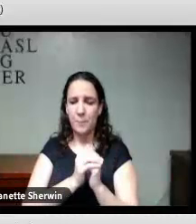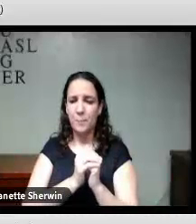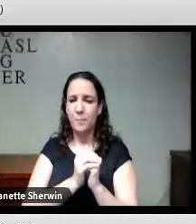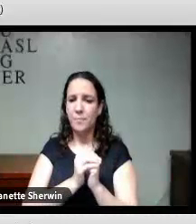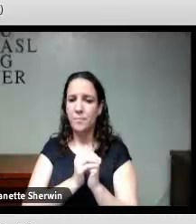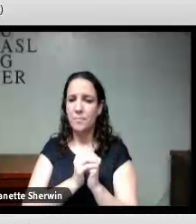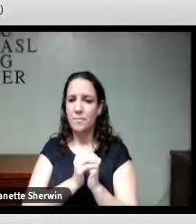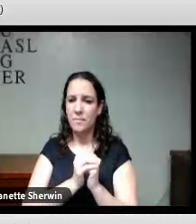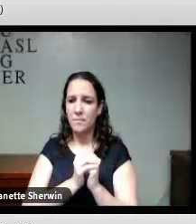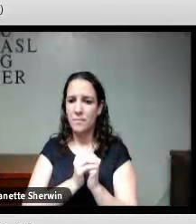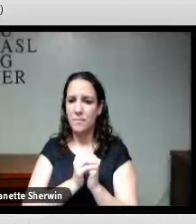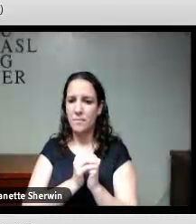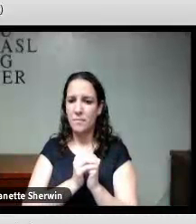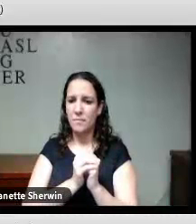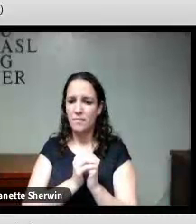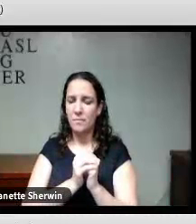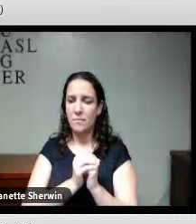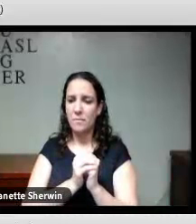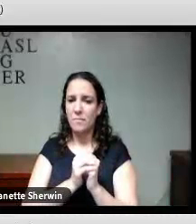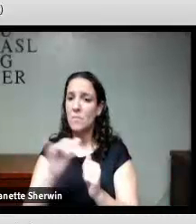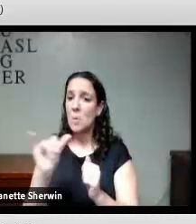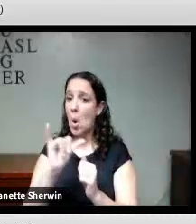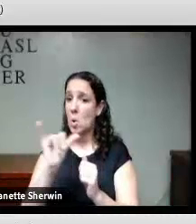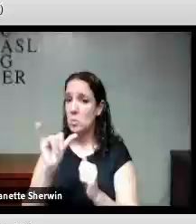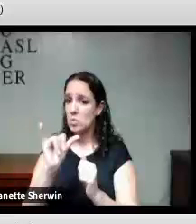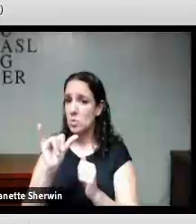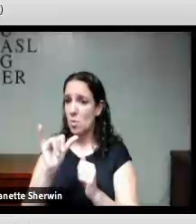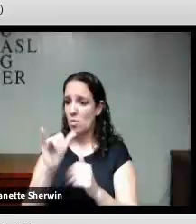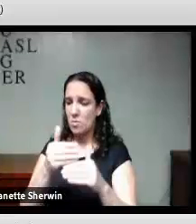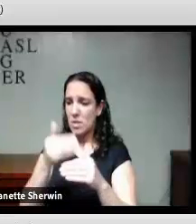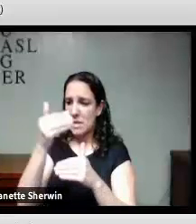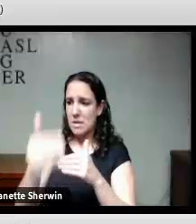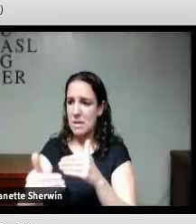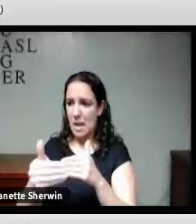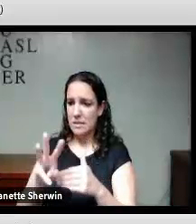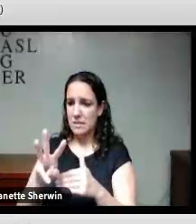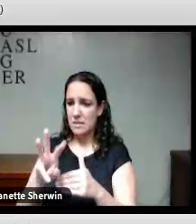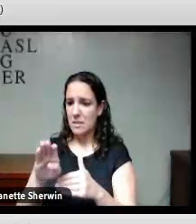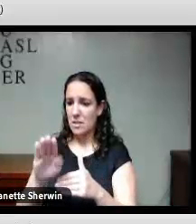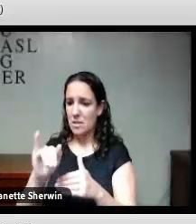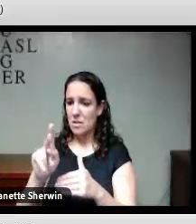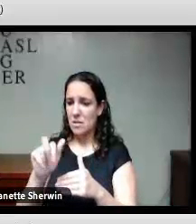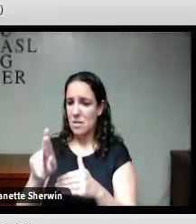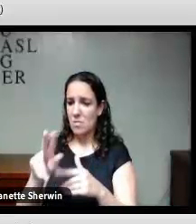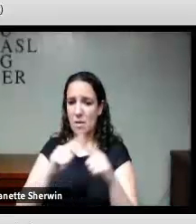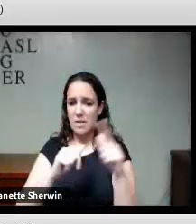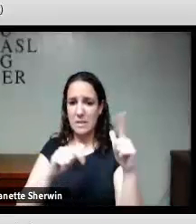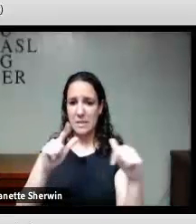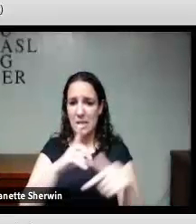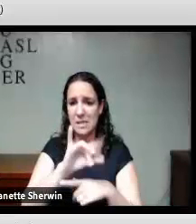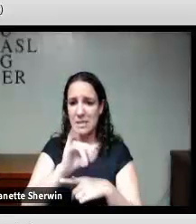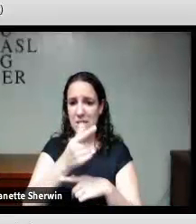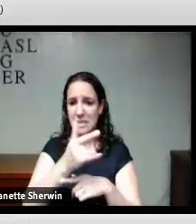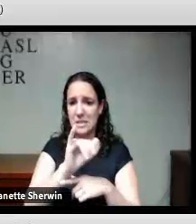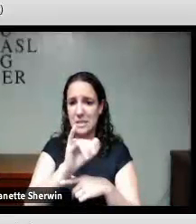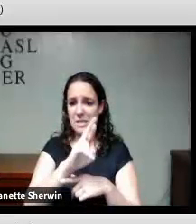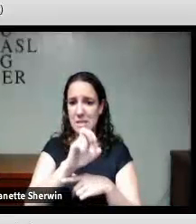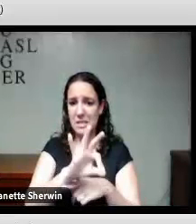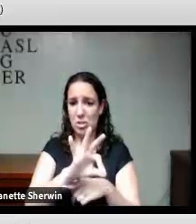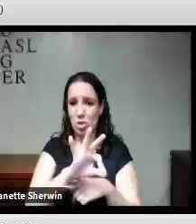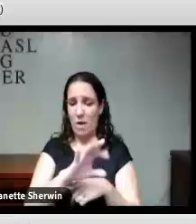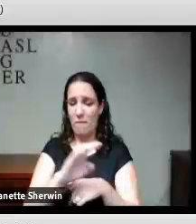Resolution. Also, please join us for the next webinar of Swiftland's Diversity Discovery Institute Year 2, E is for